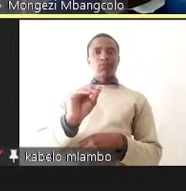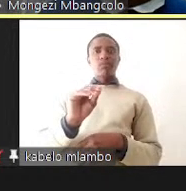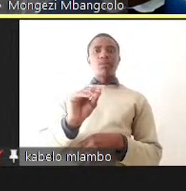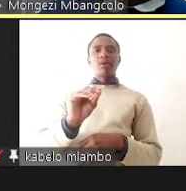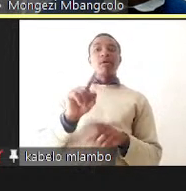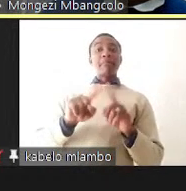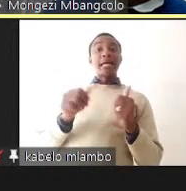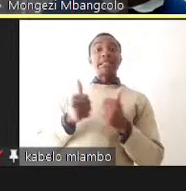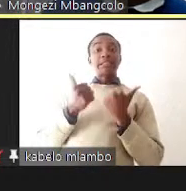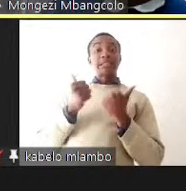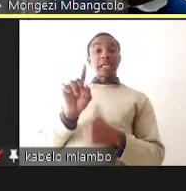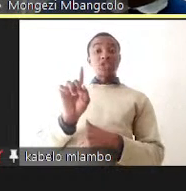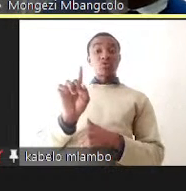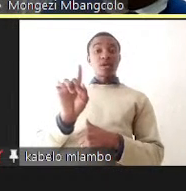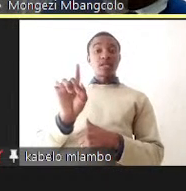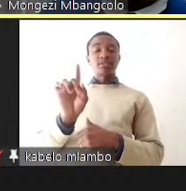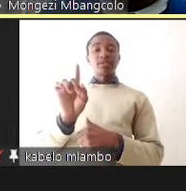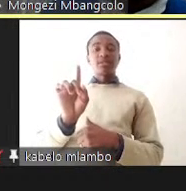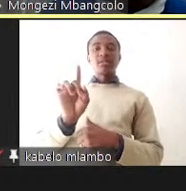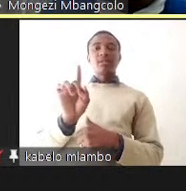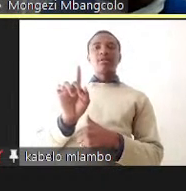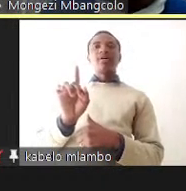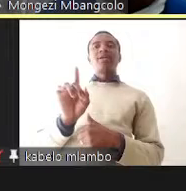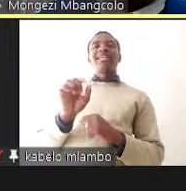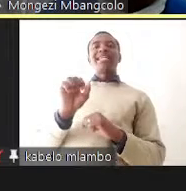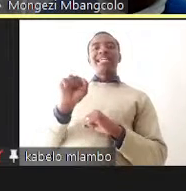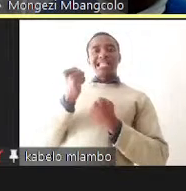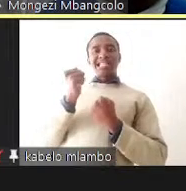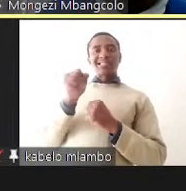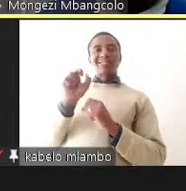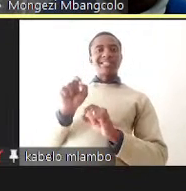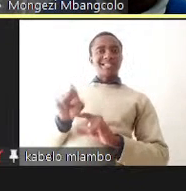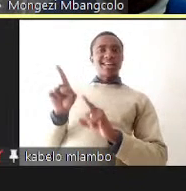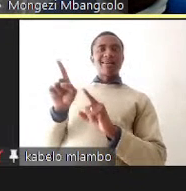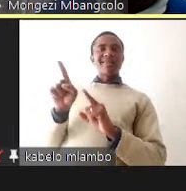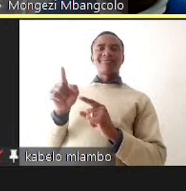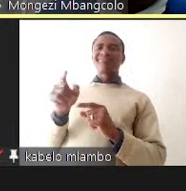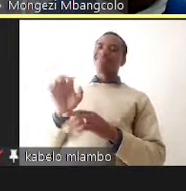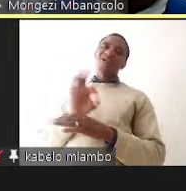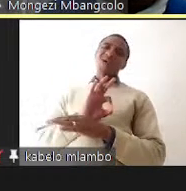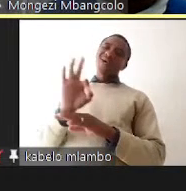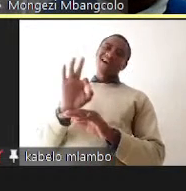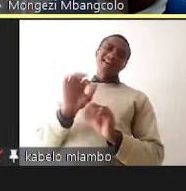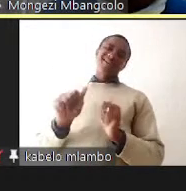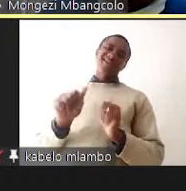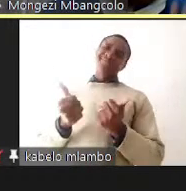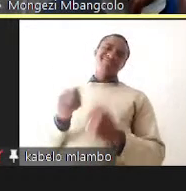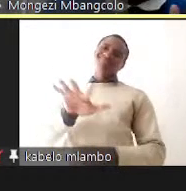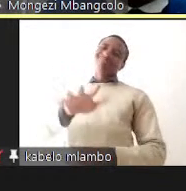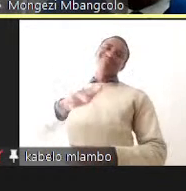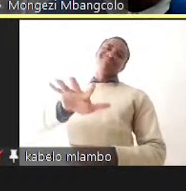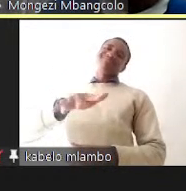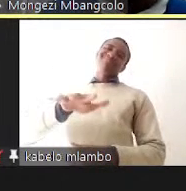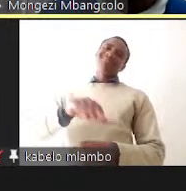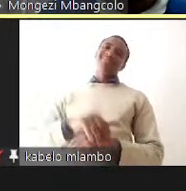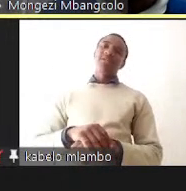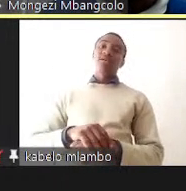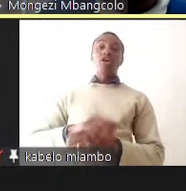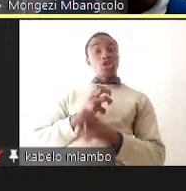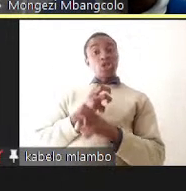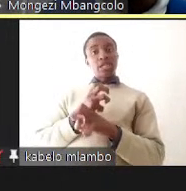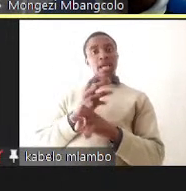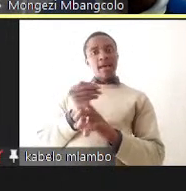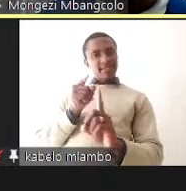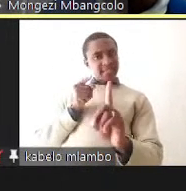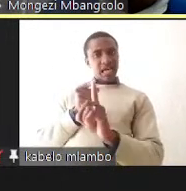lying in the fact that the industry itself may be not so organized. So it is difficult to have a targeted support as